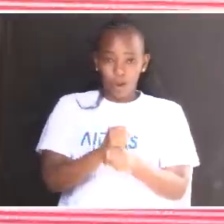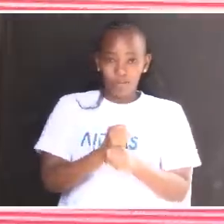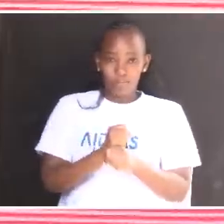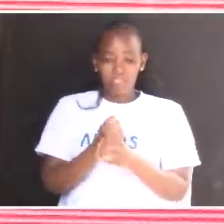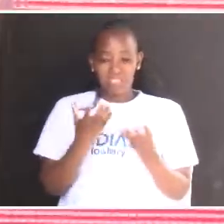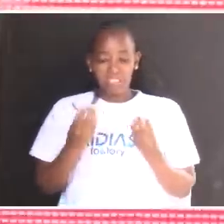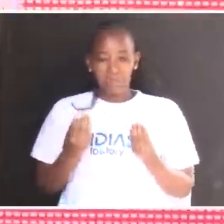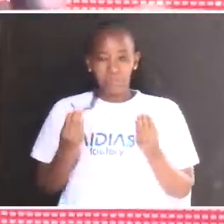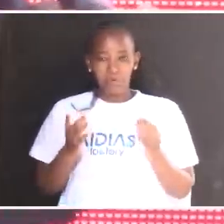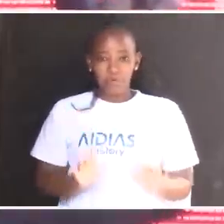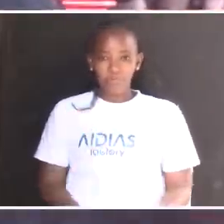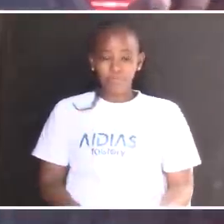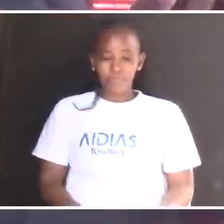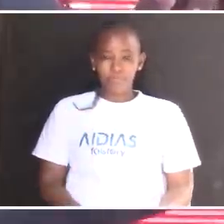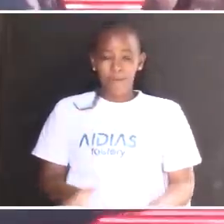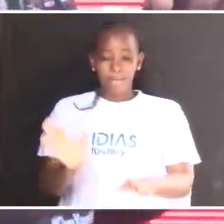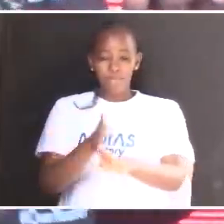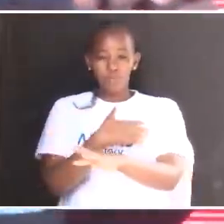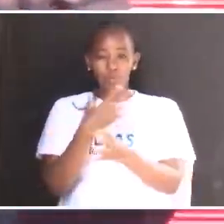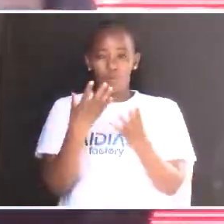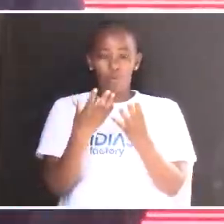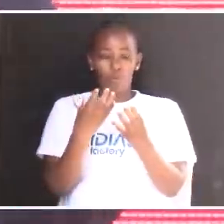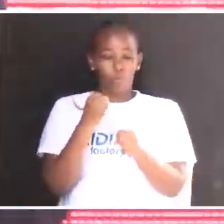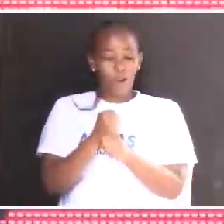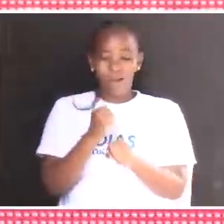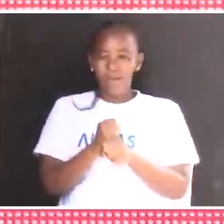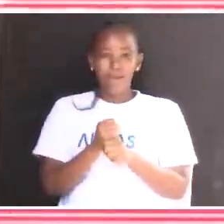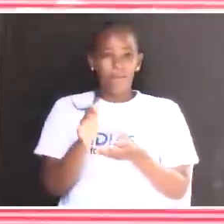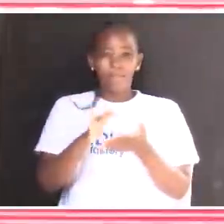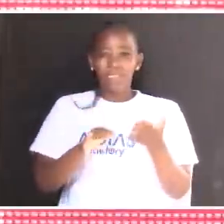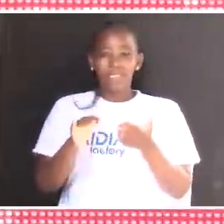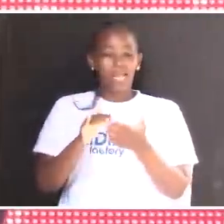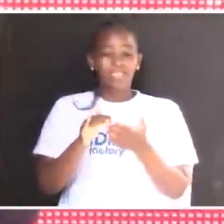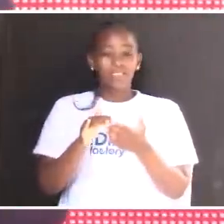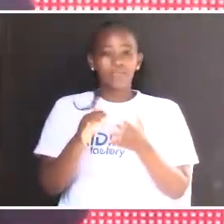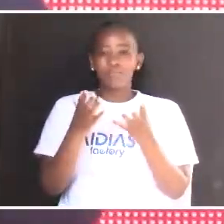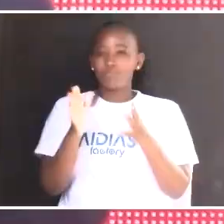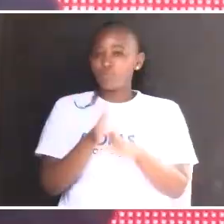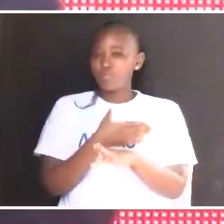simple. Musical works is basically music.